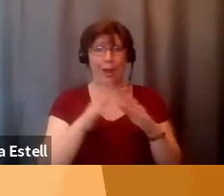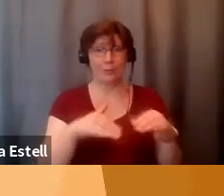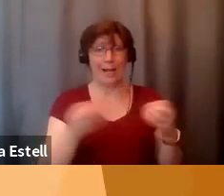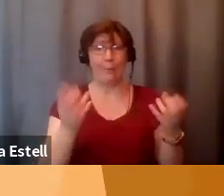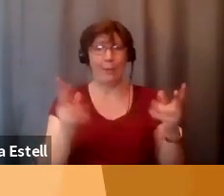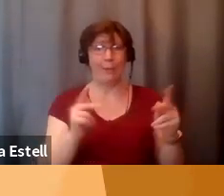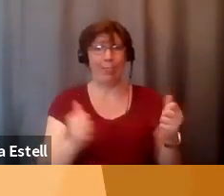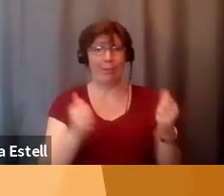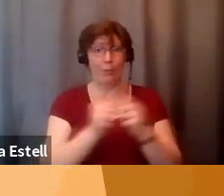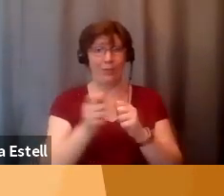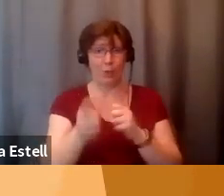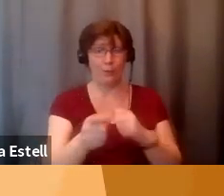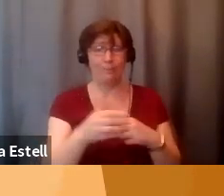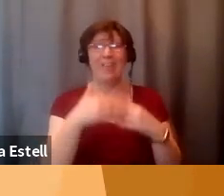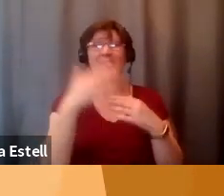with you? Next slide.